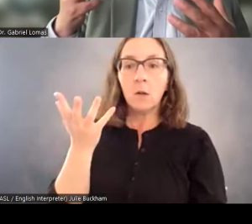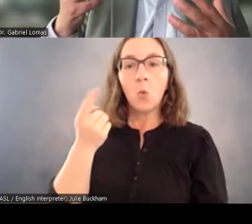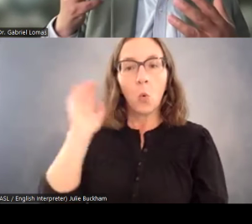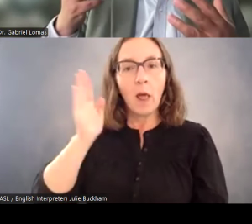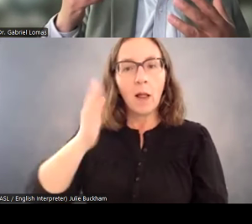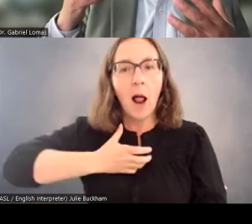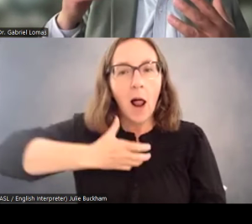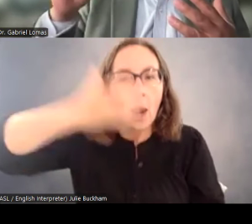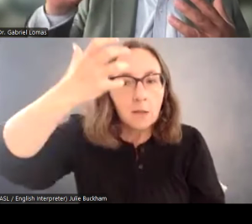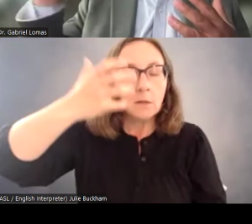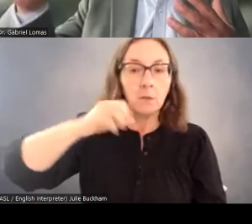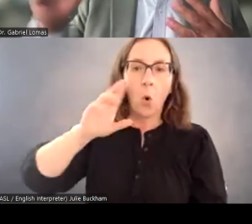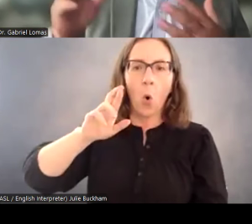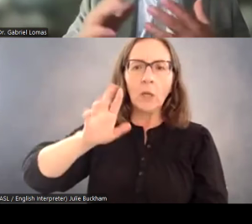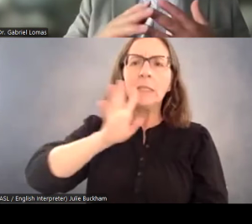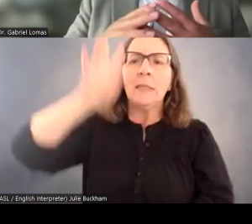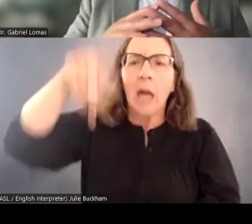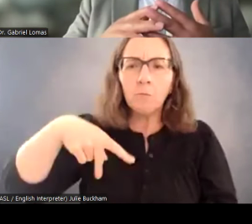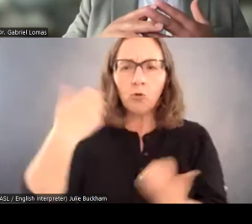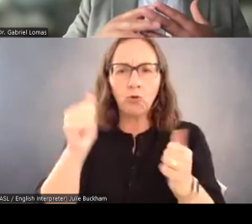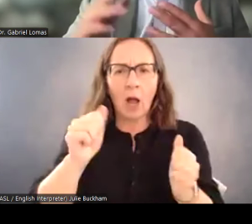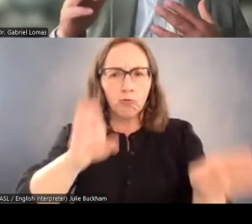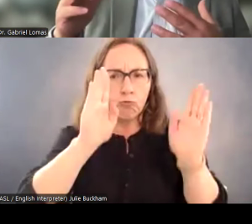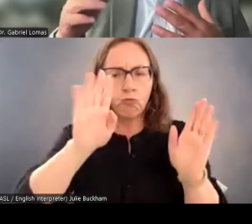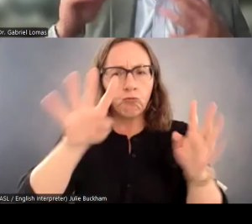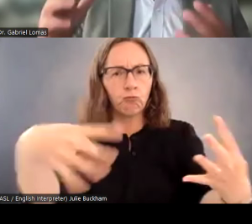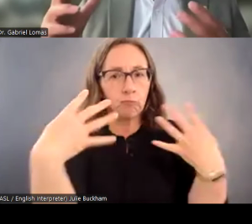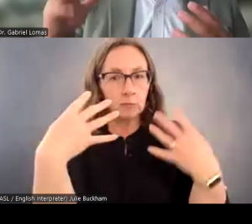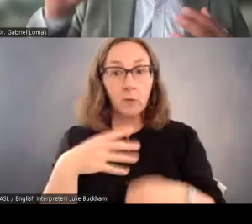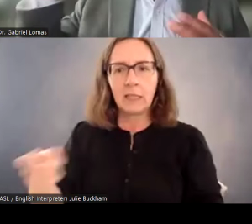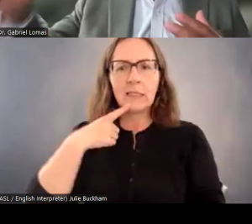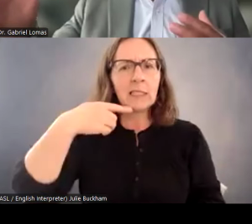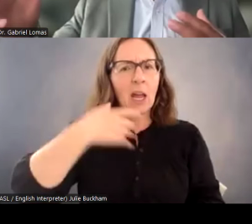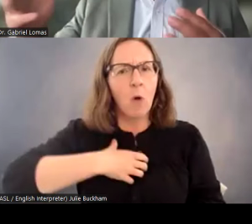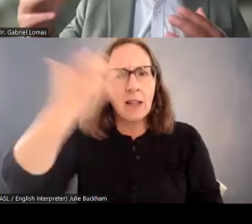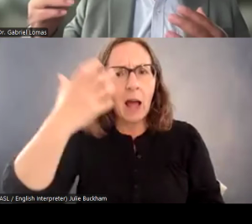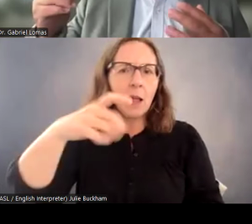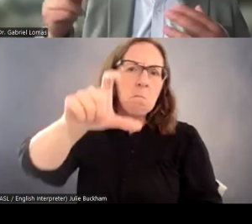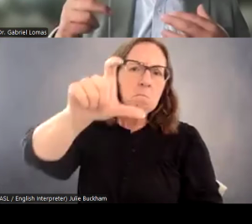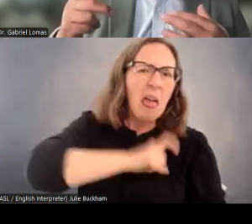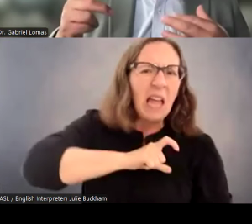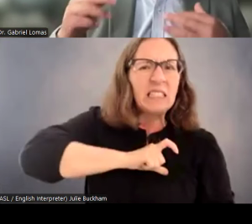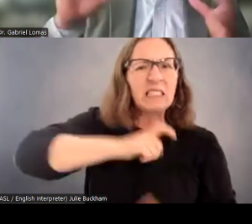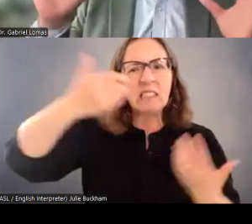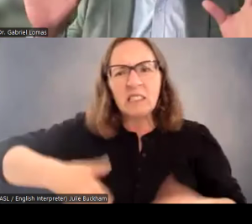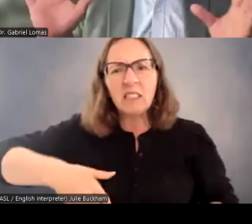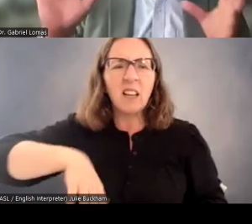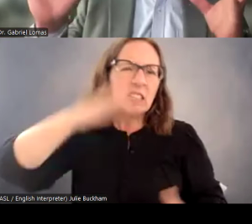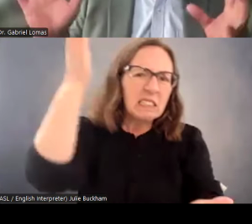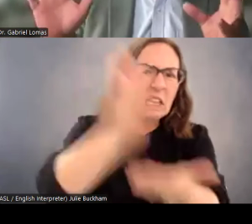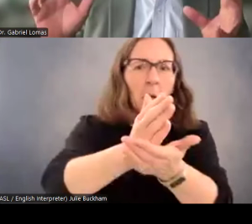their voice, and try to get your attention. So they may say, "Police, stop," but they're not